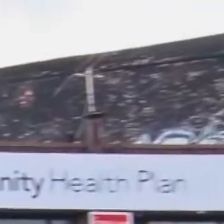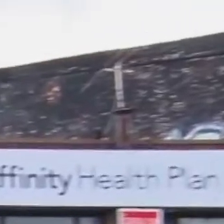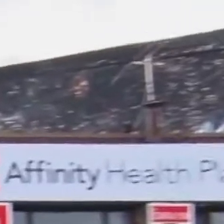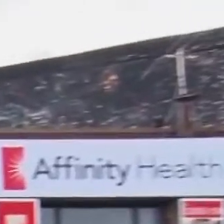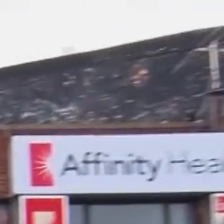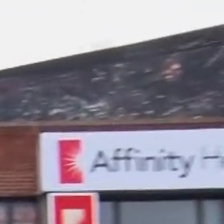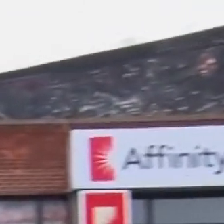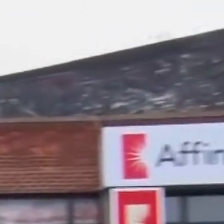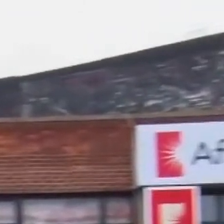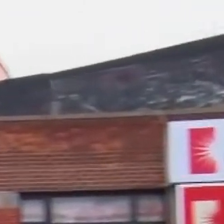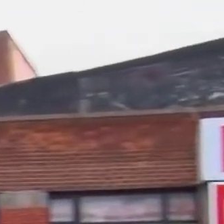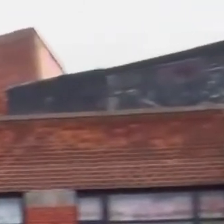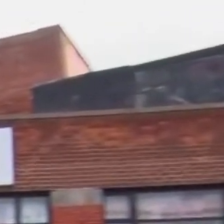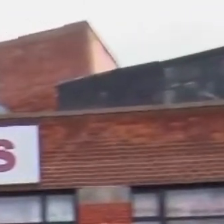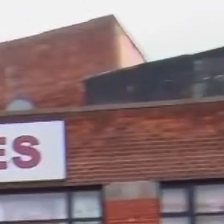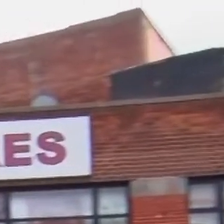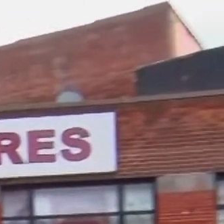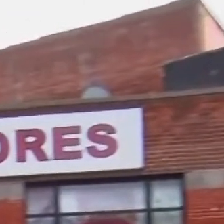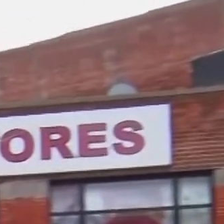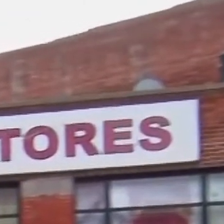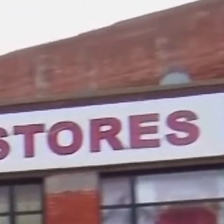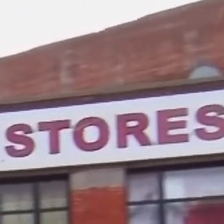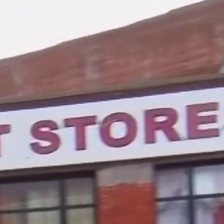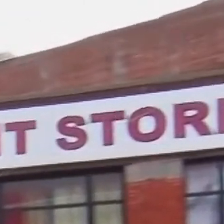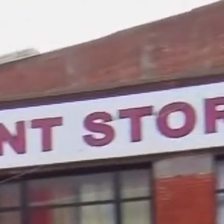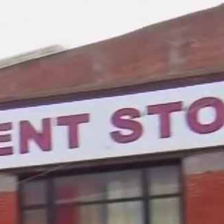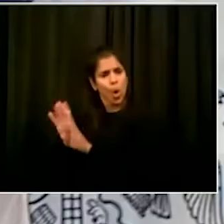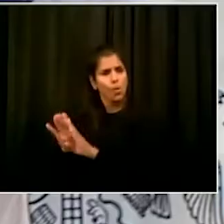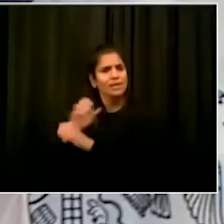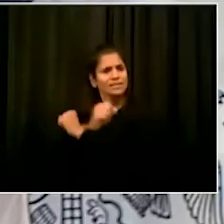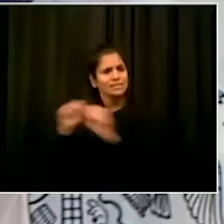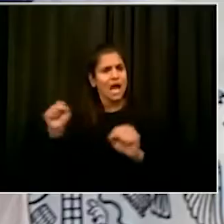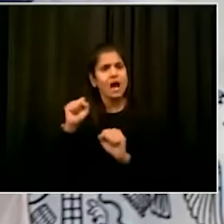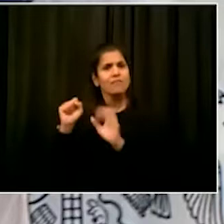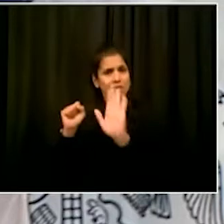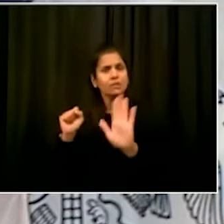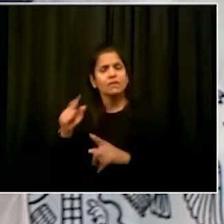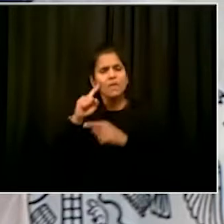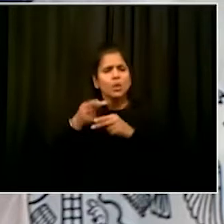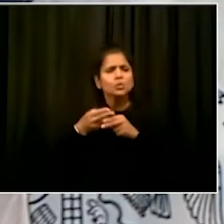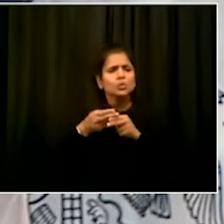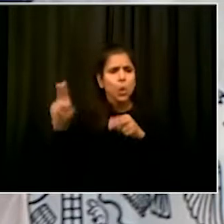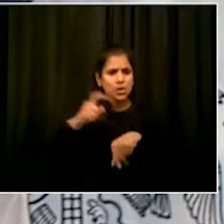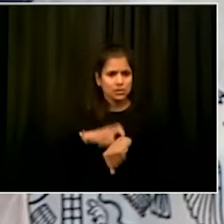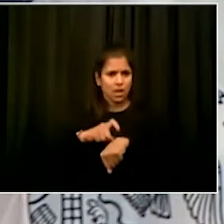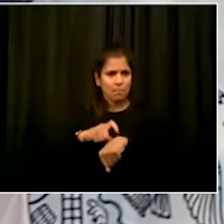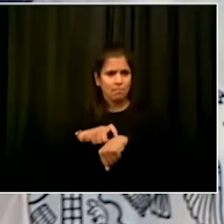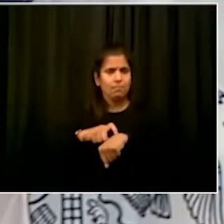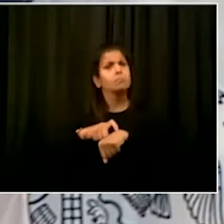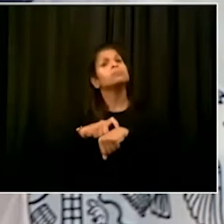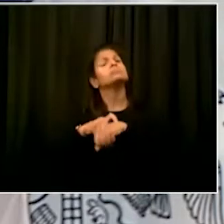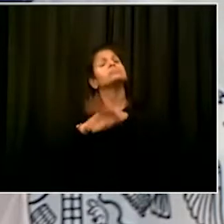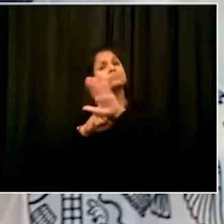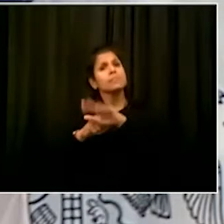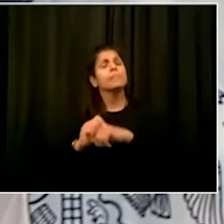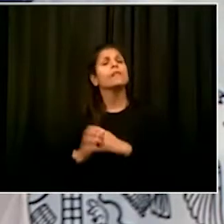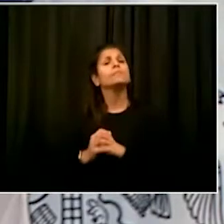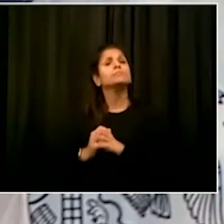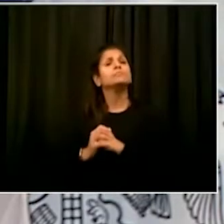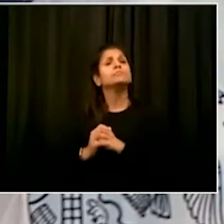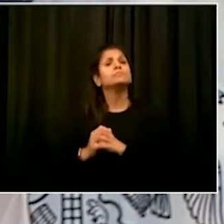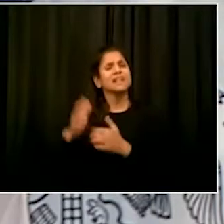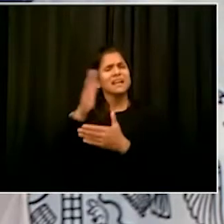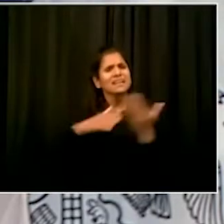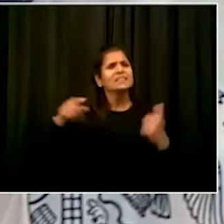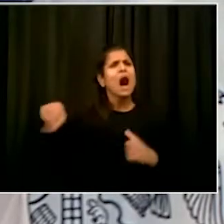New York City establishments are expected to experience shutdowns. Well, the governor made clear yesterday that it's just a